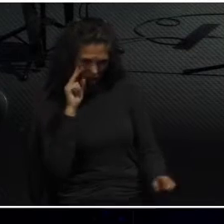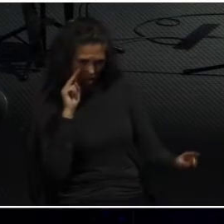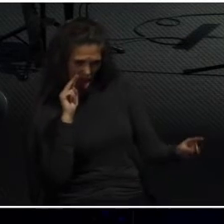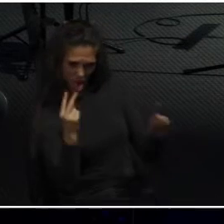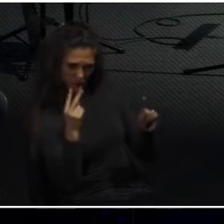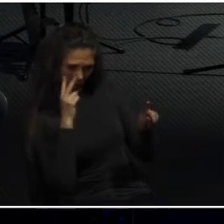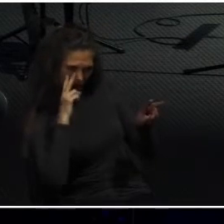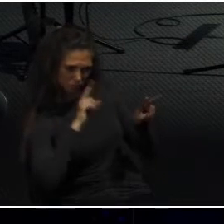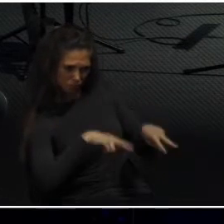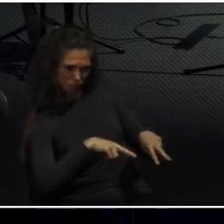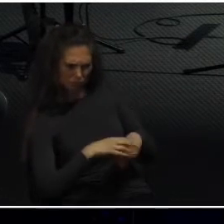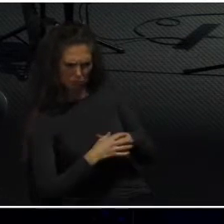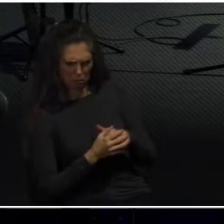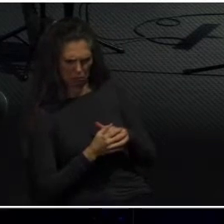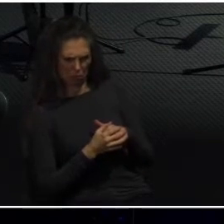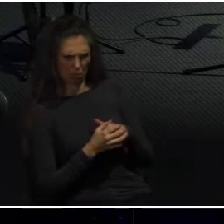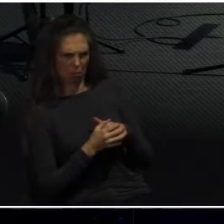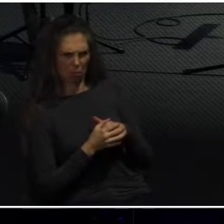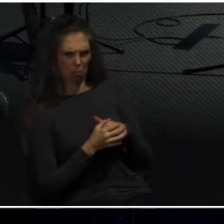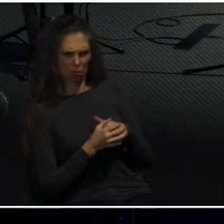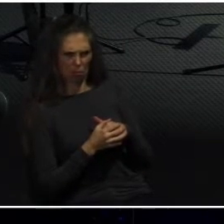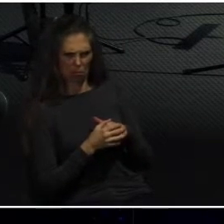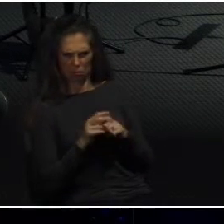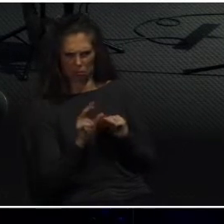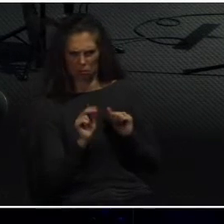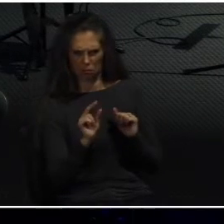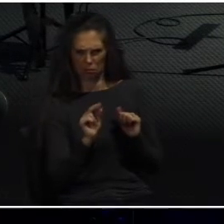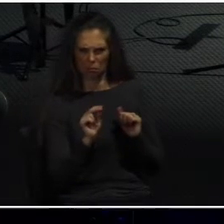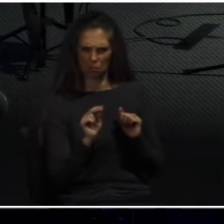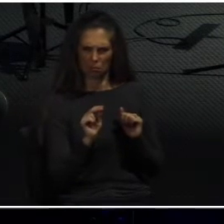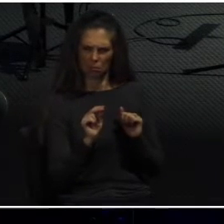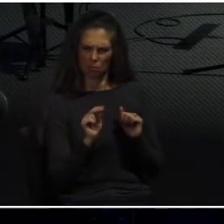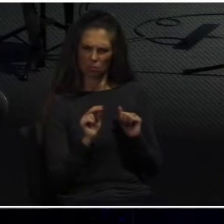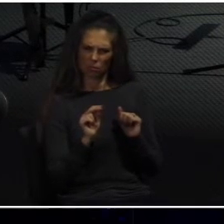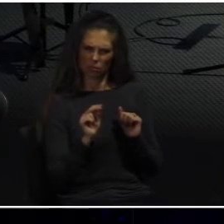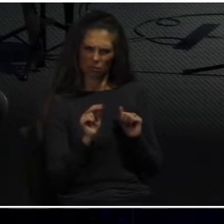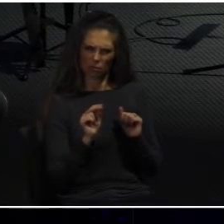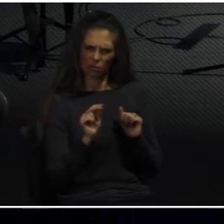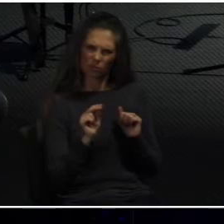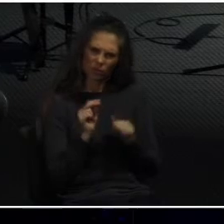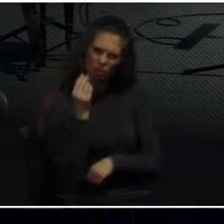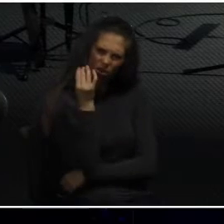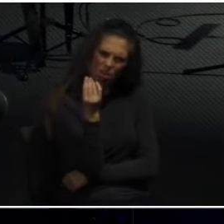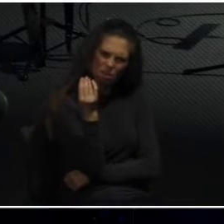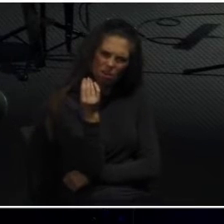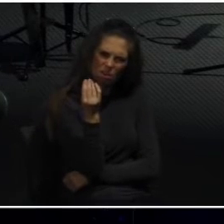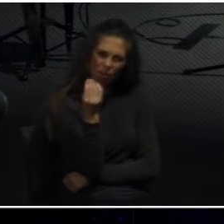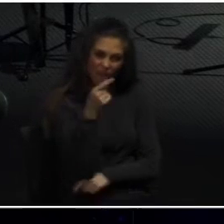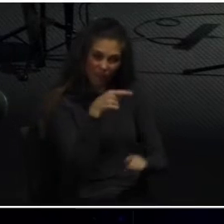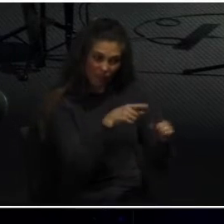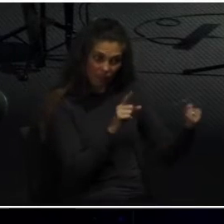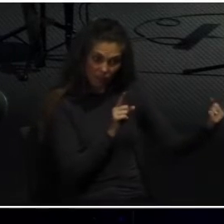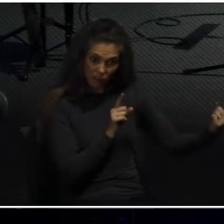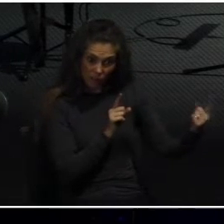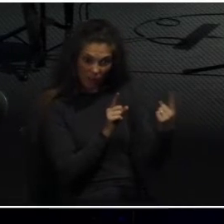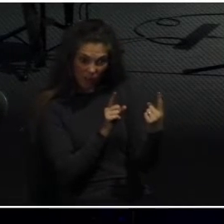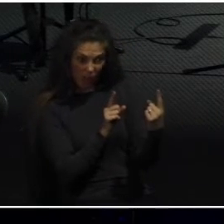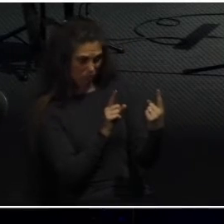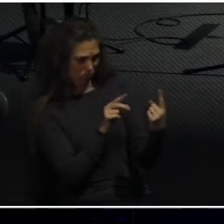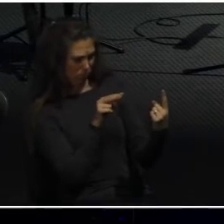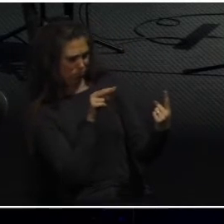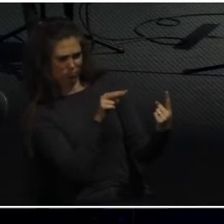And it didn't equate. I couldn't kind of put it all together. But how troubled he was and how broken he